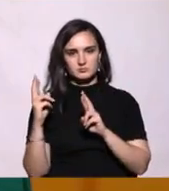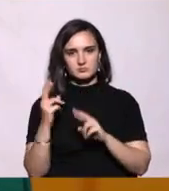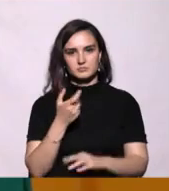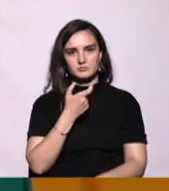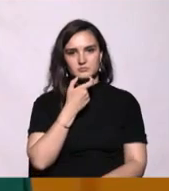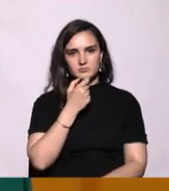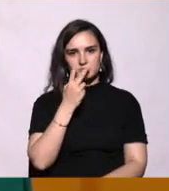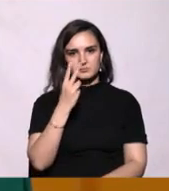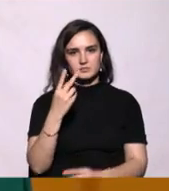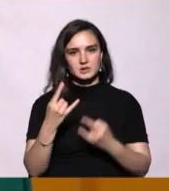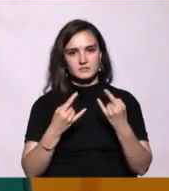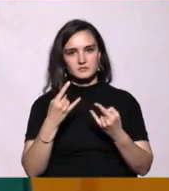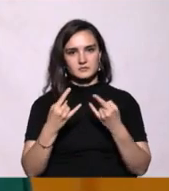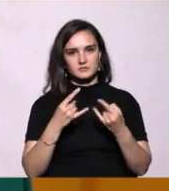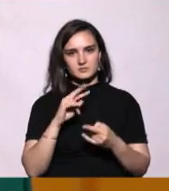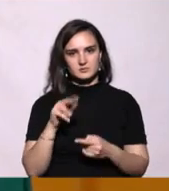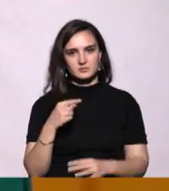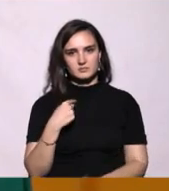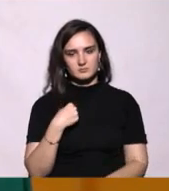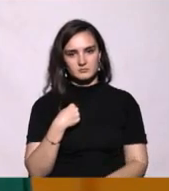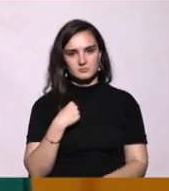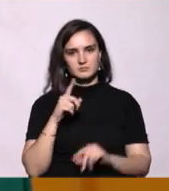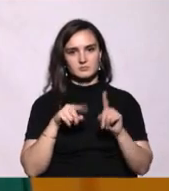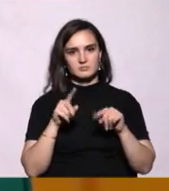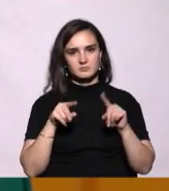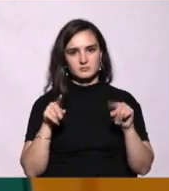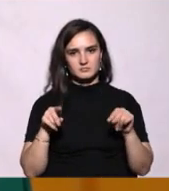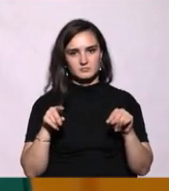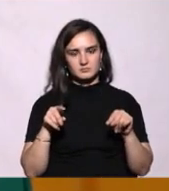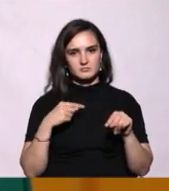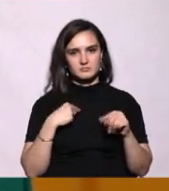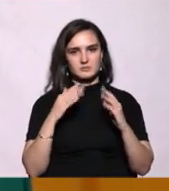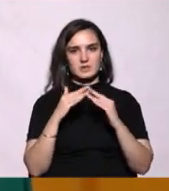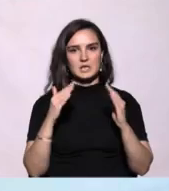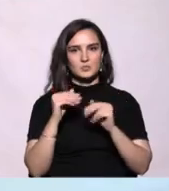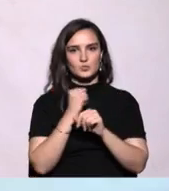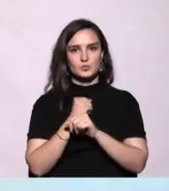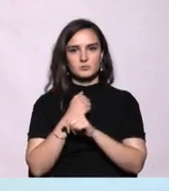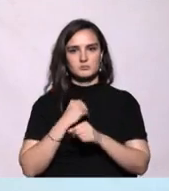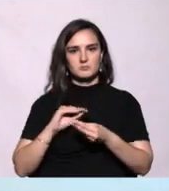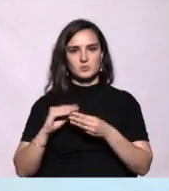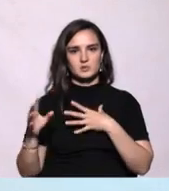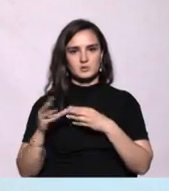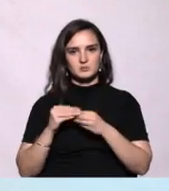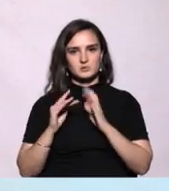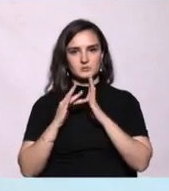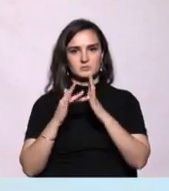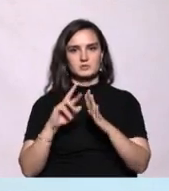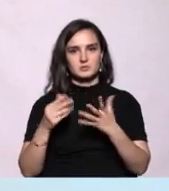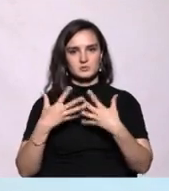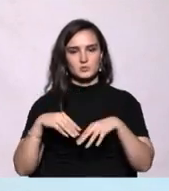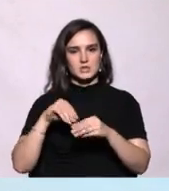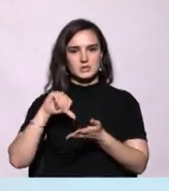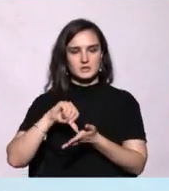watching television. And I sometimes go camping with my friends and family